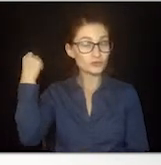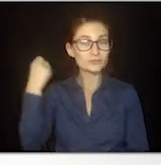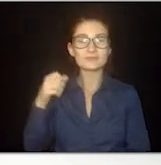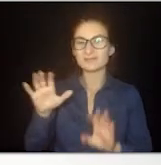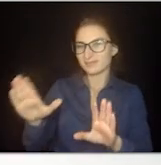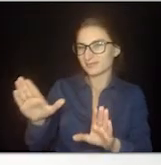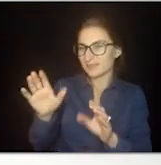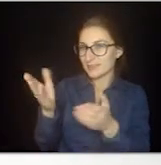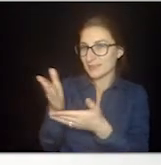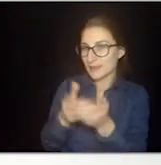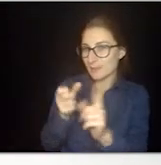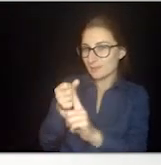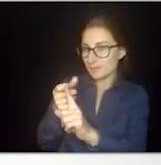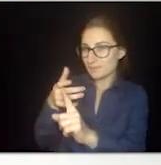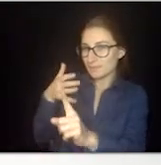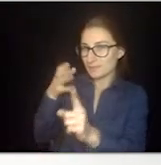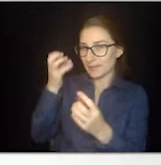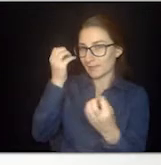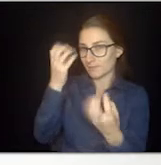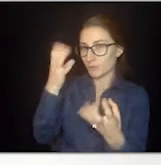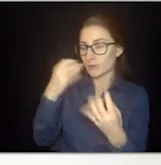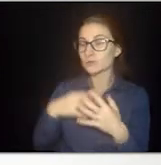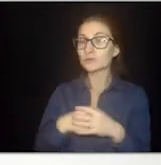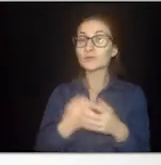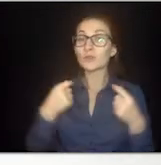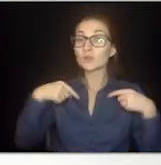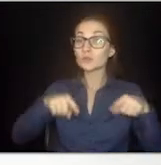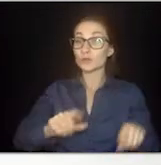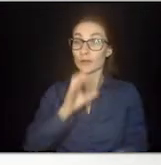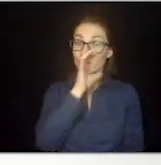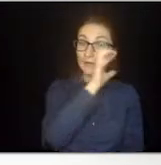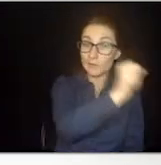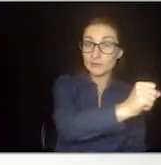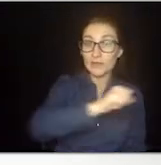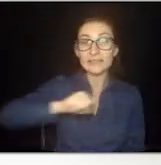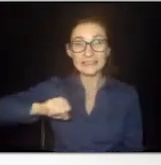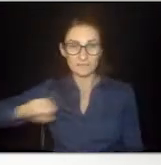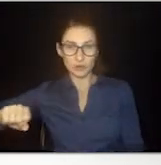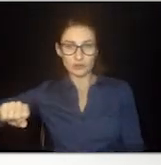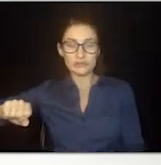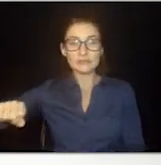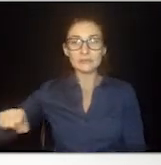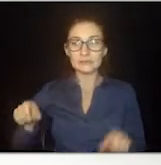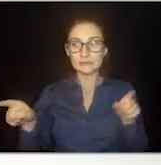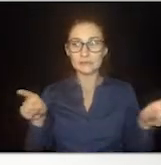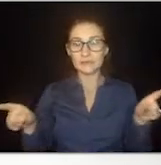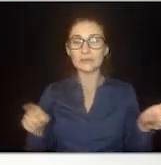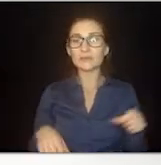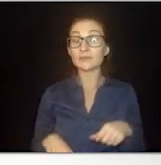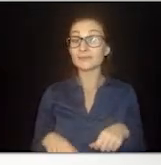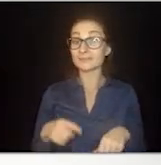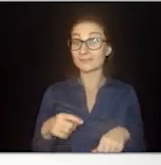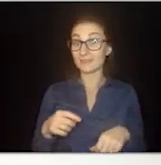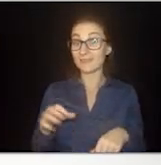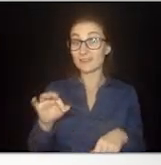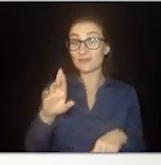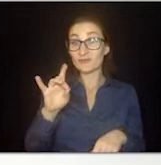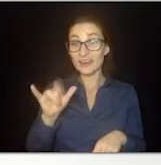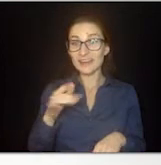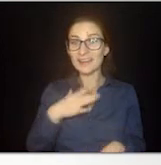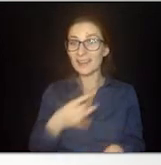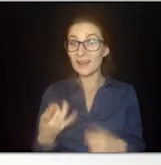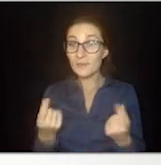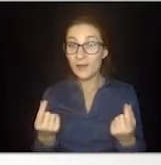Okay, so just a little bit of background before we watch it. So when they were doing the appetites and aversions, one of the things that Freddie really liked